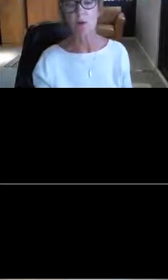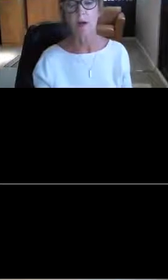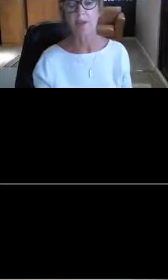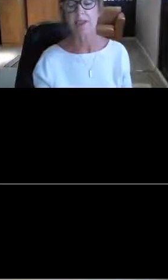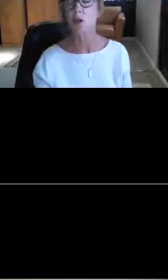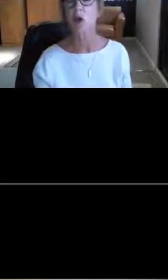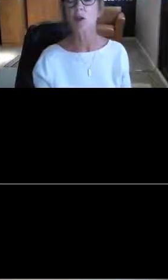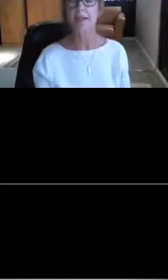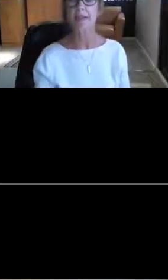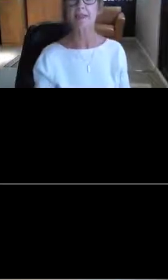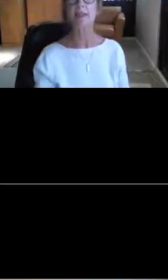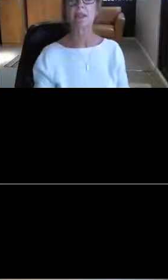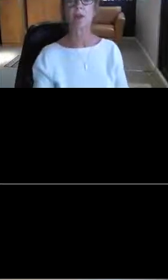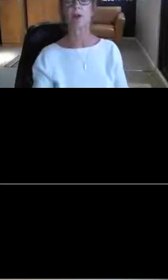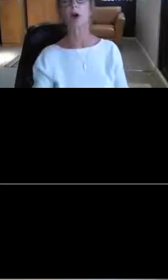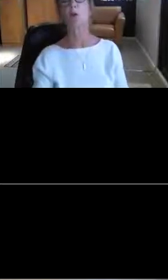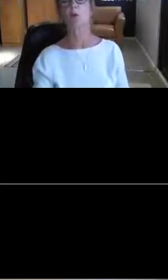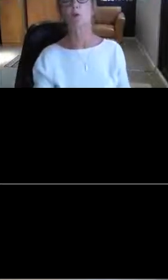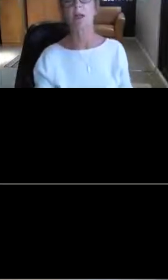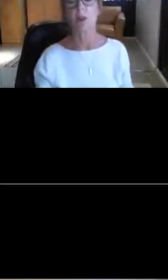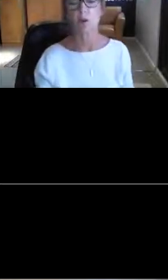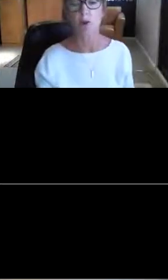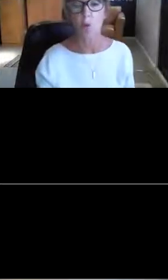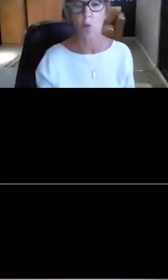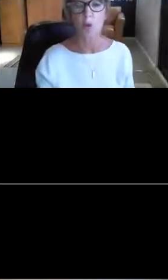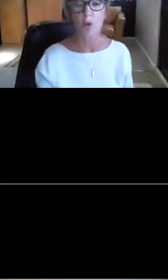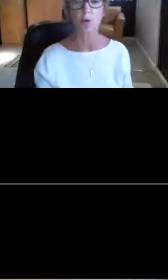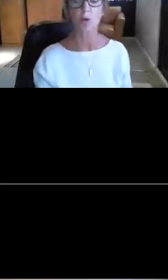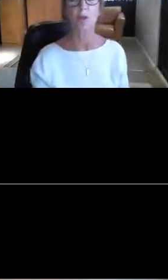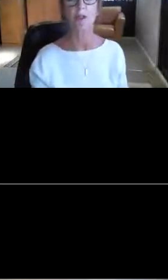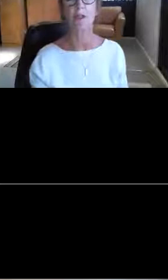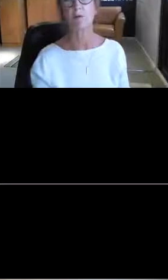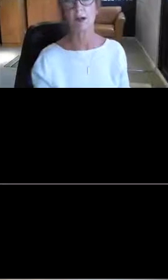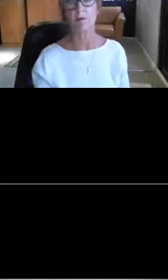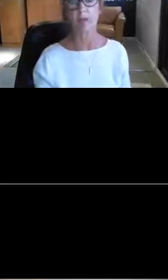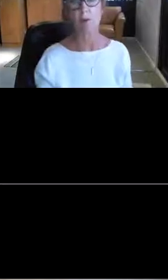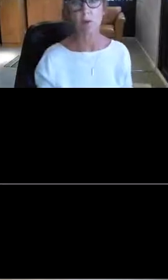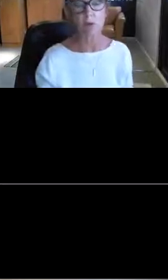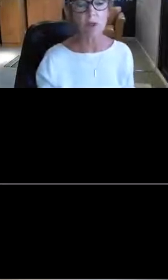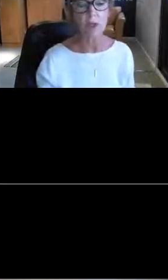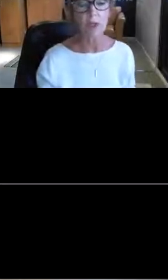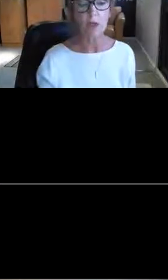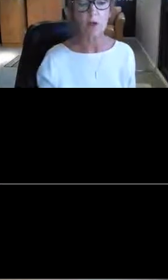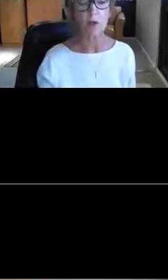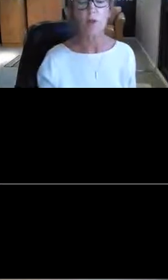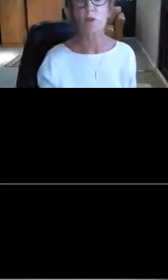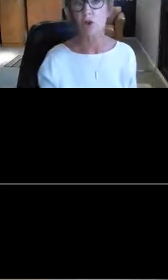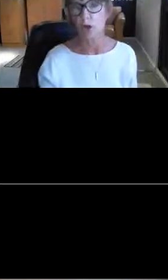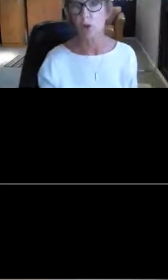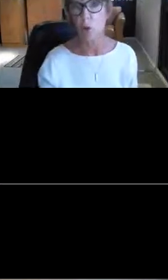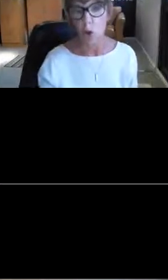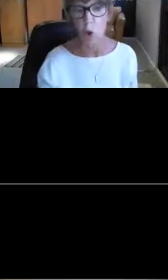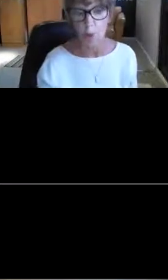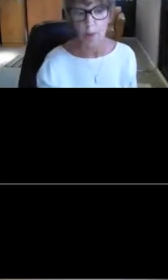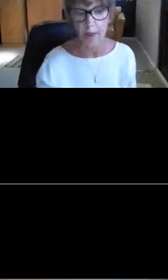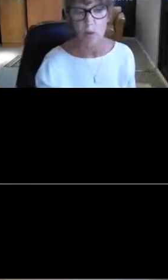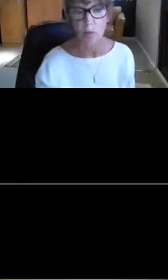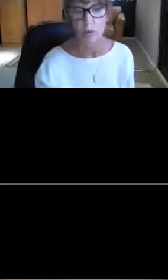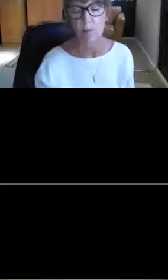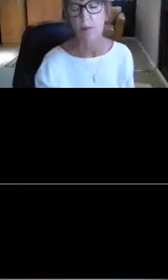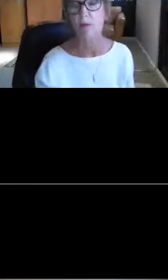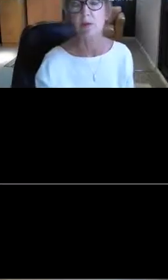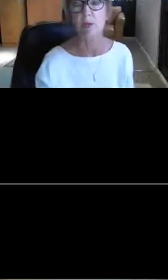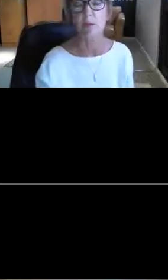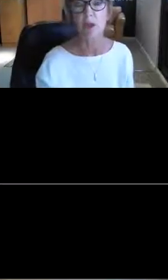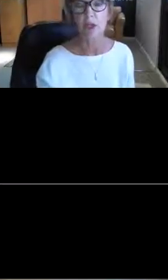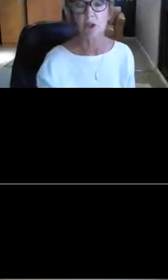website or the Highways England contact centre on 0300 123 5000, you can also schedule a callback